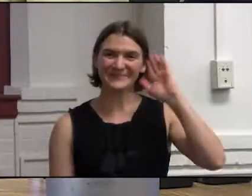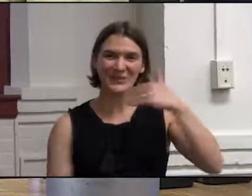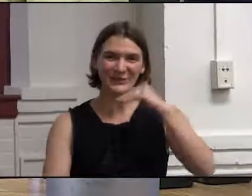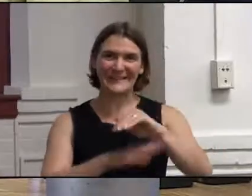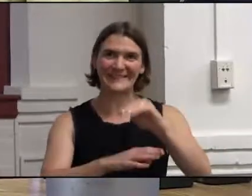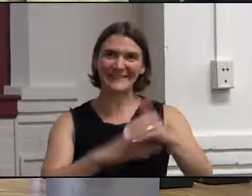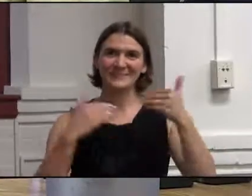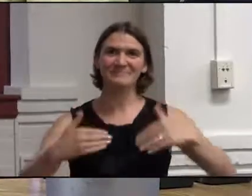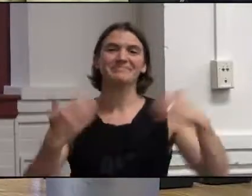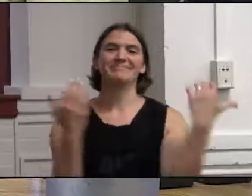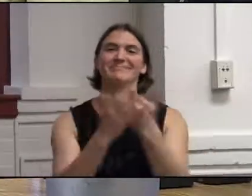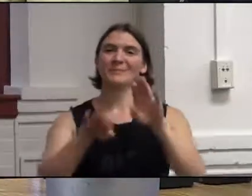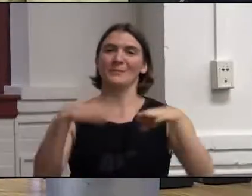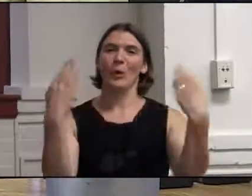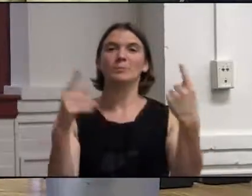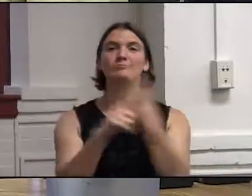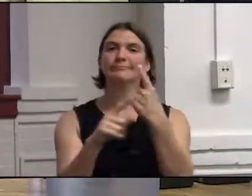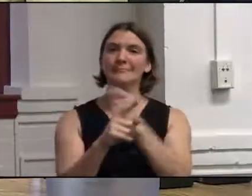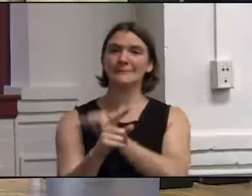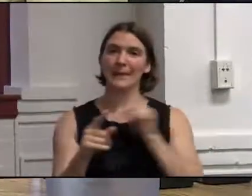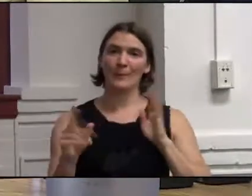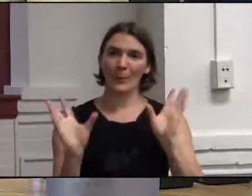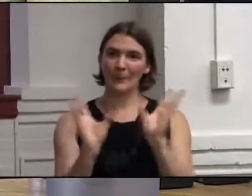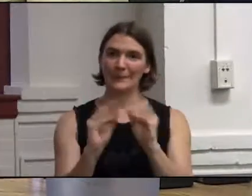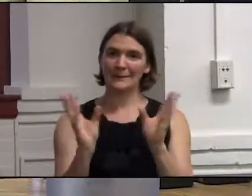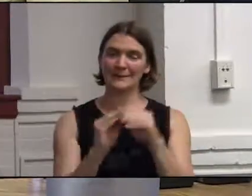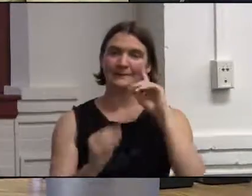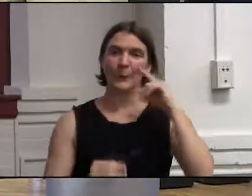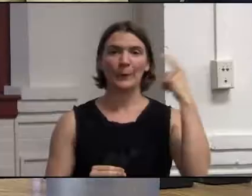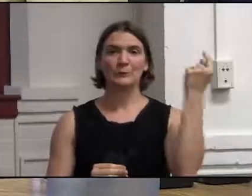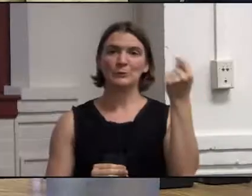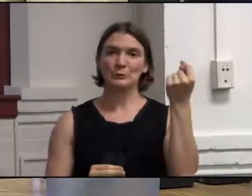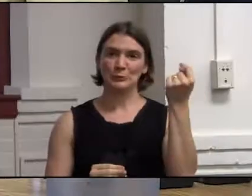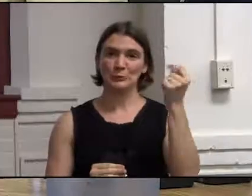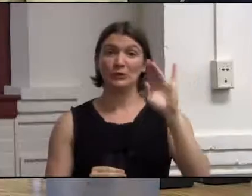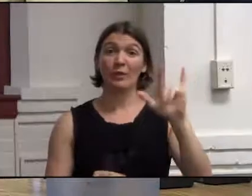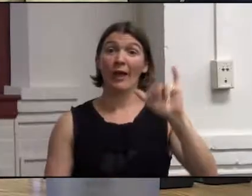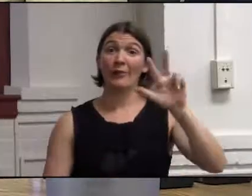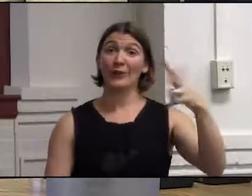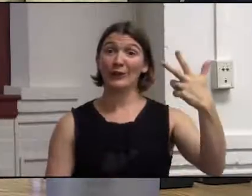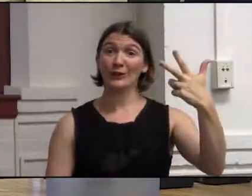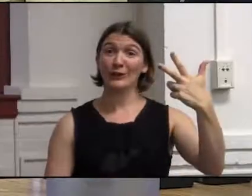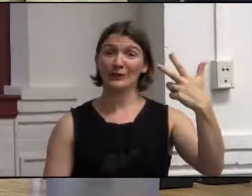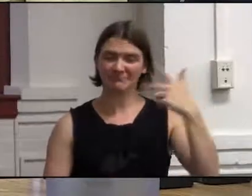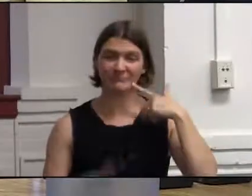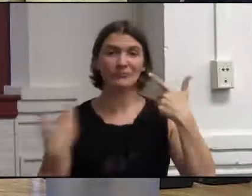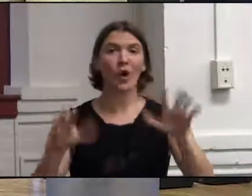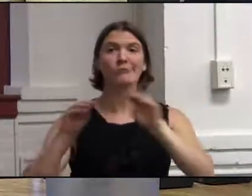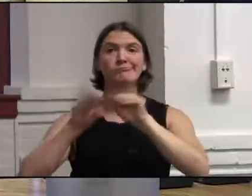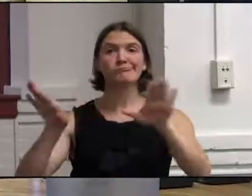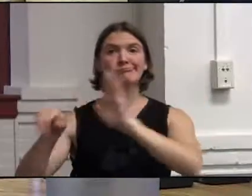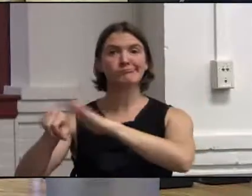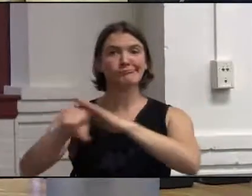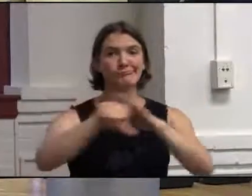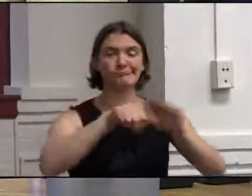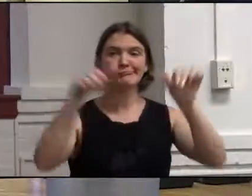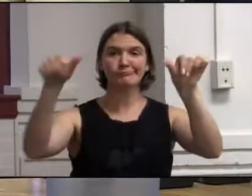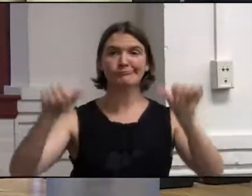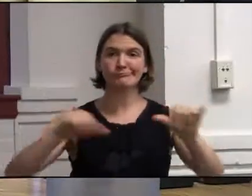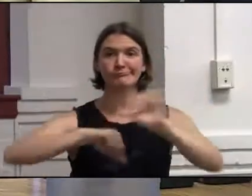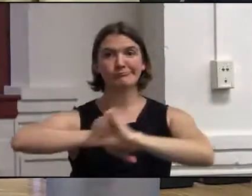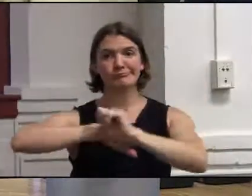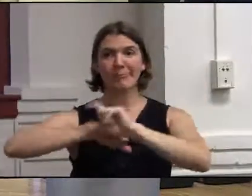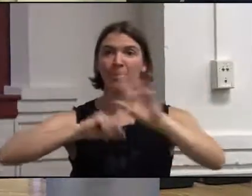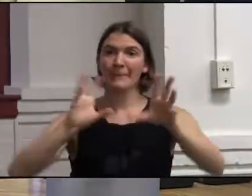Hi, I want to reconvene the regular meeting of the Brattleboro Selectboard for July 3rd. We know the meeting has been properly warned because